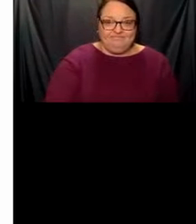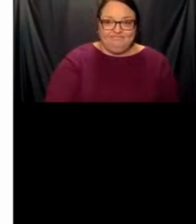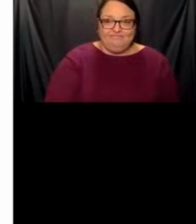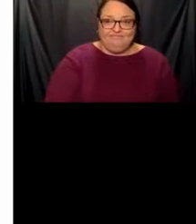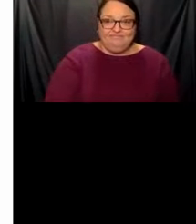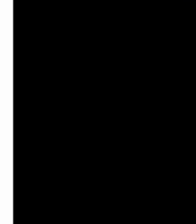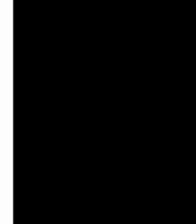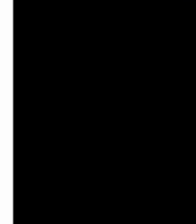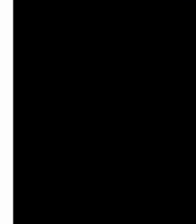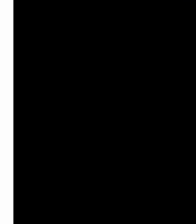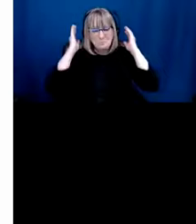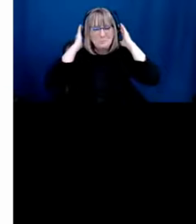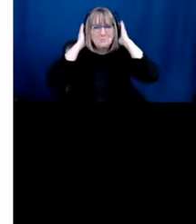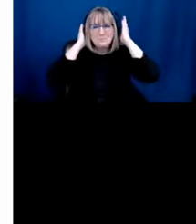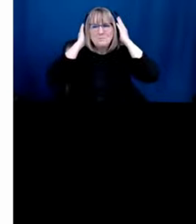Thank you.